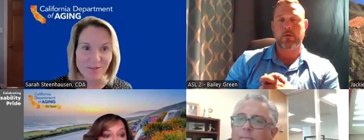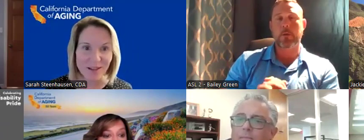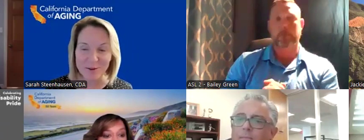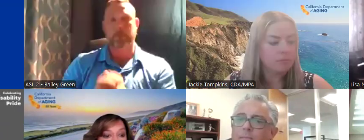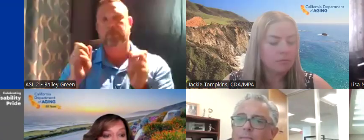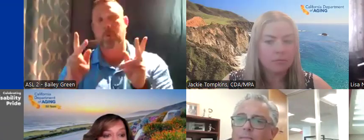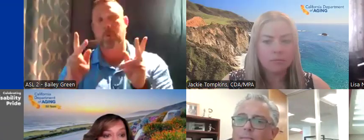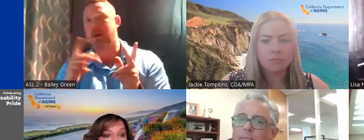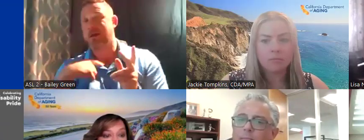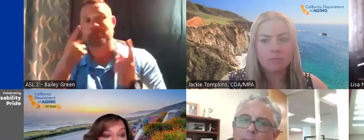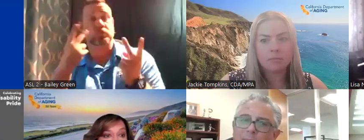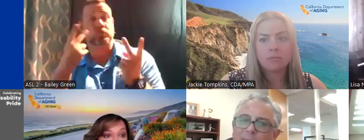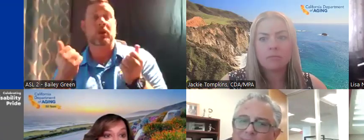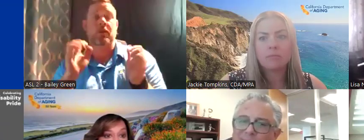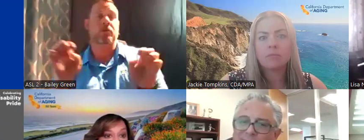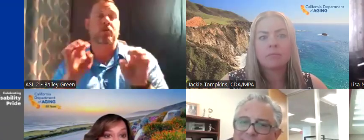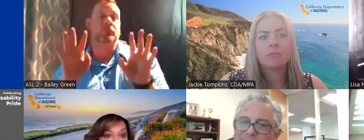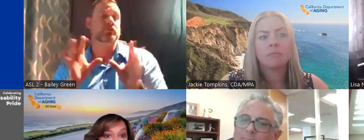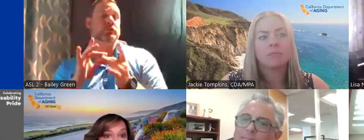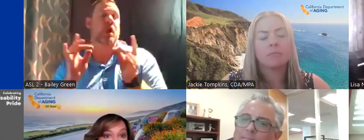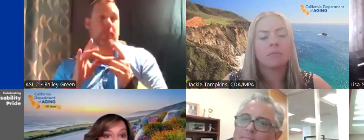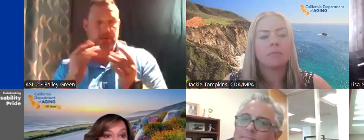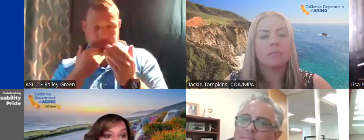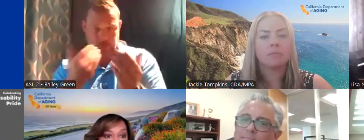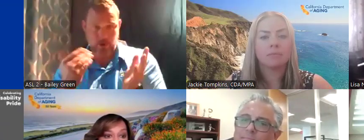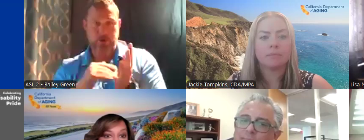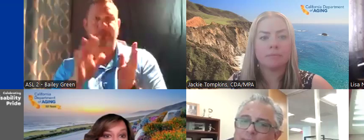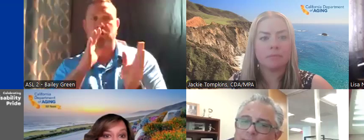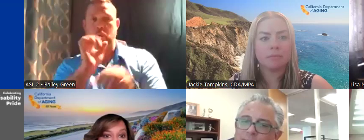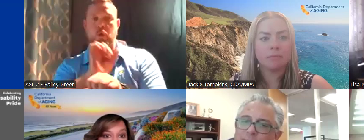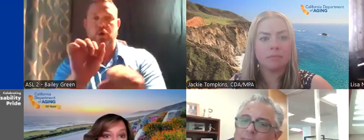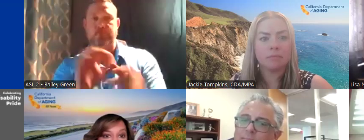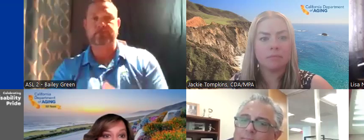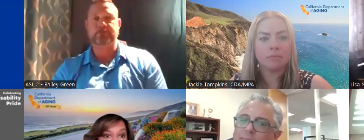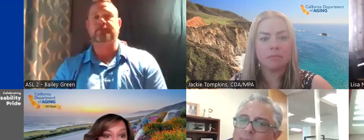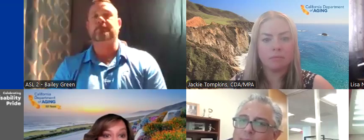Okay, well, I don't see any other questions or comments, but thank you again for all your great work.